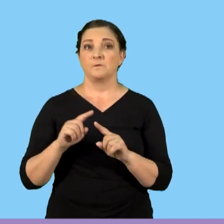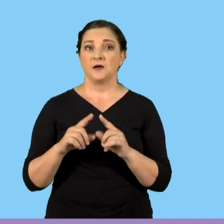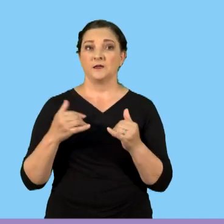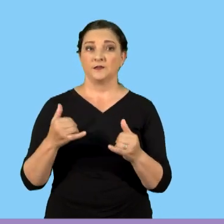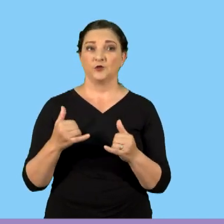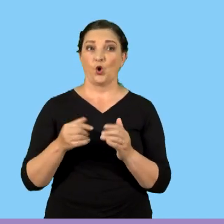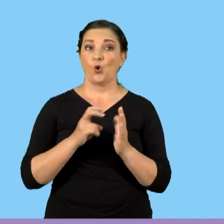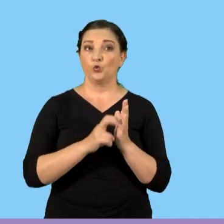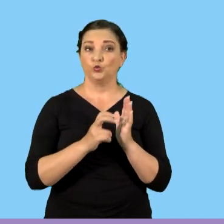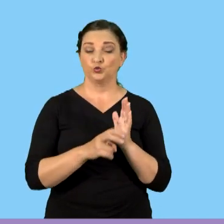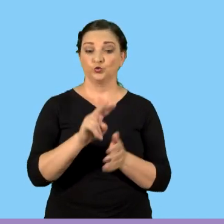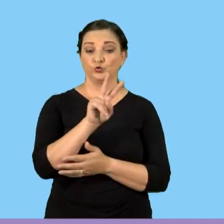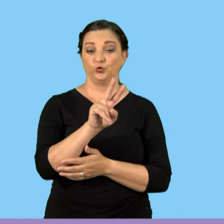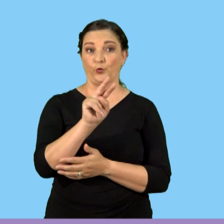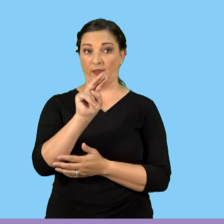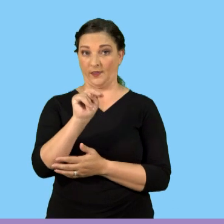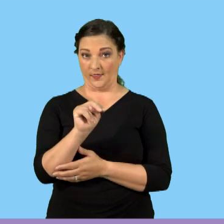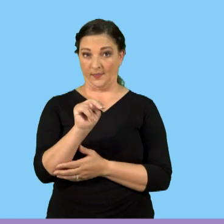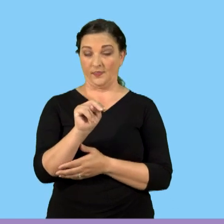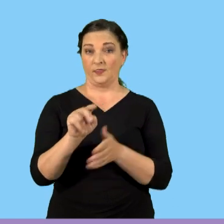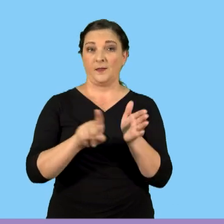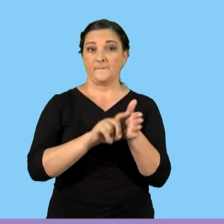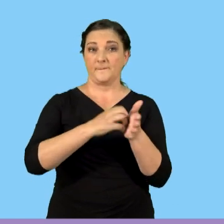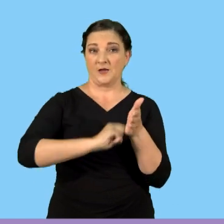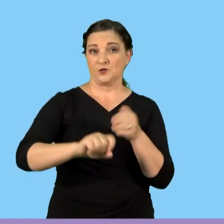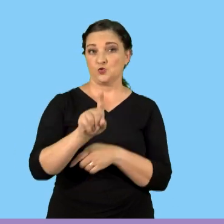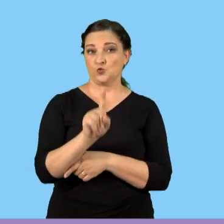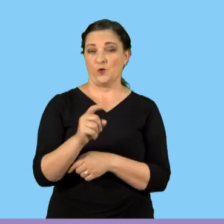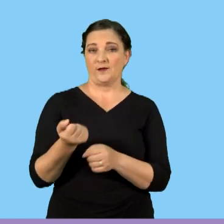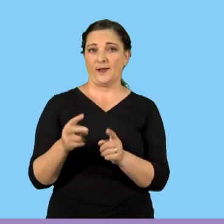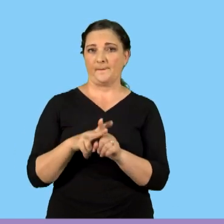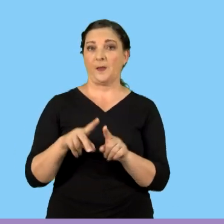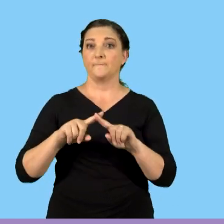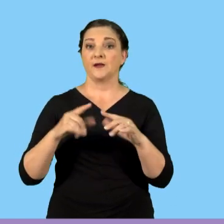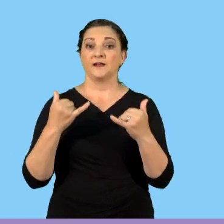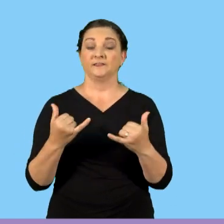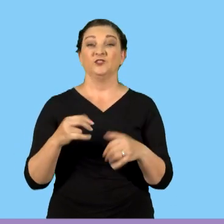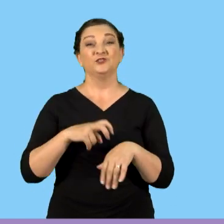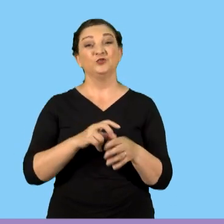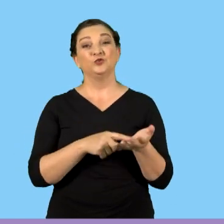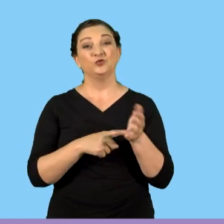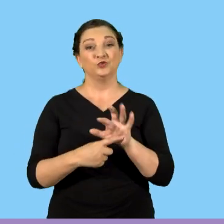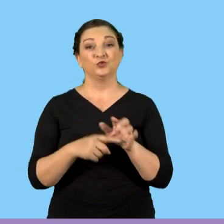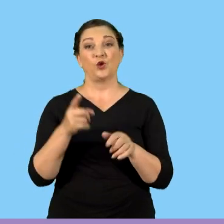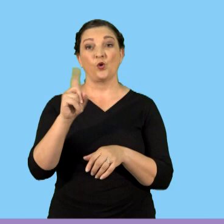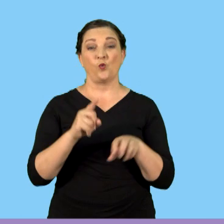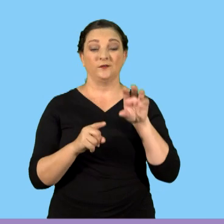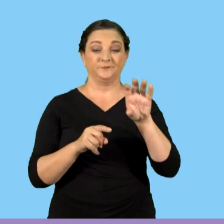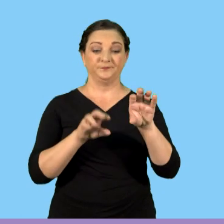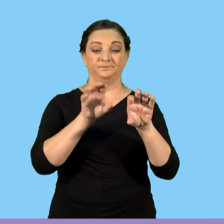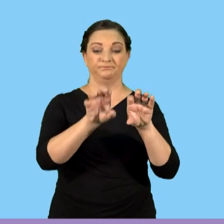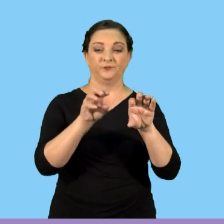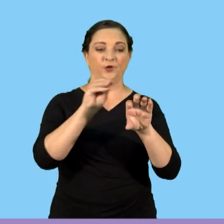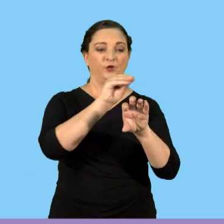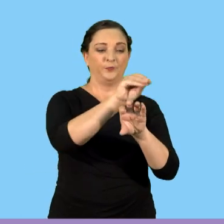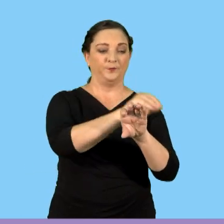rule 2n minus 1 is applied? Show the output values in a flow diagram. So let's